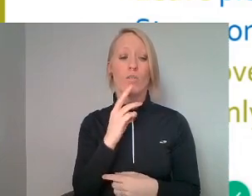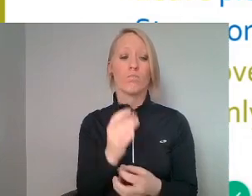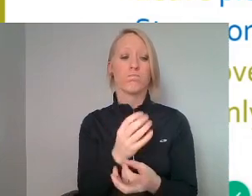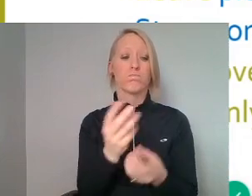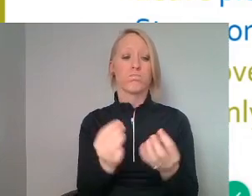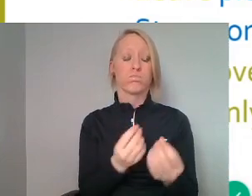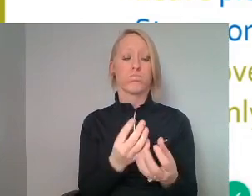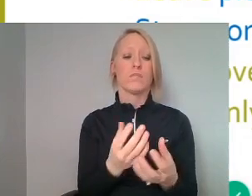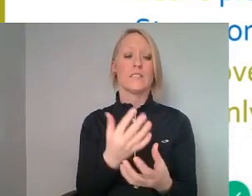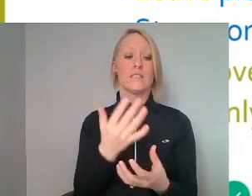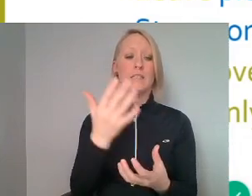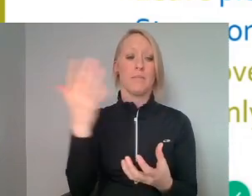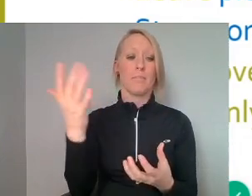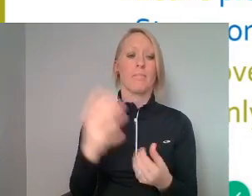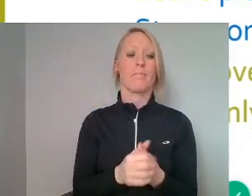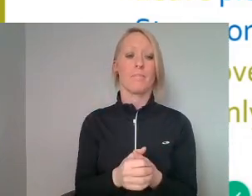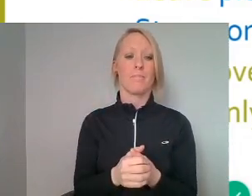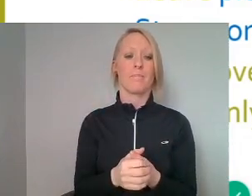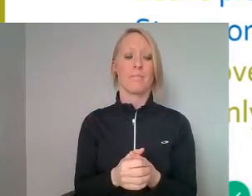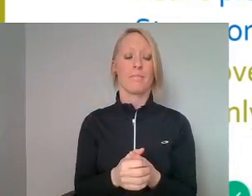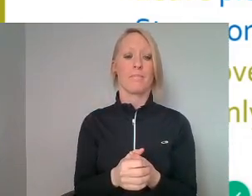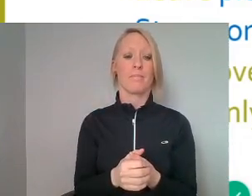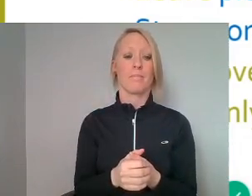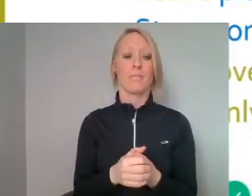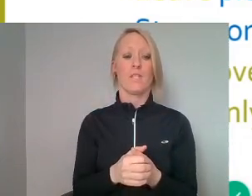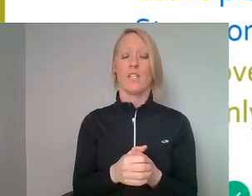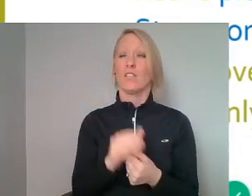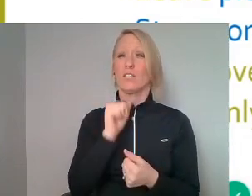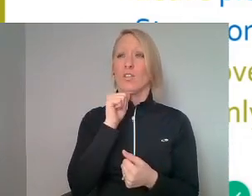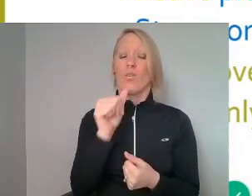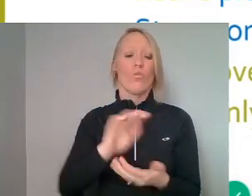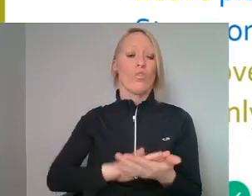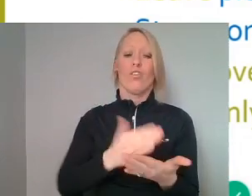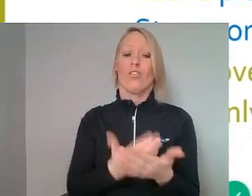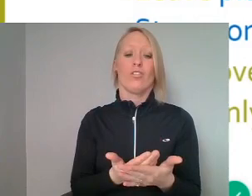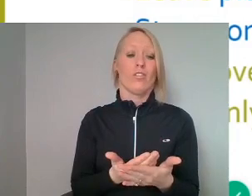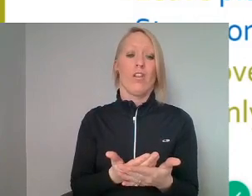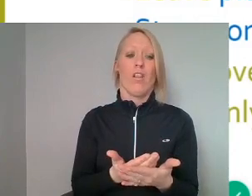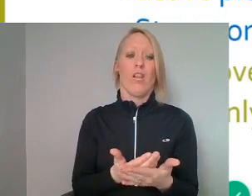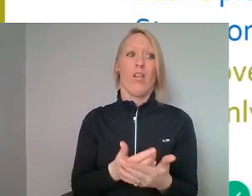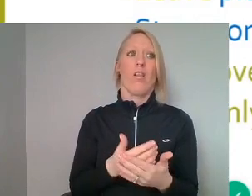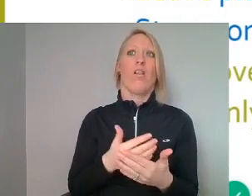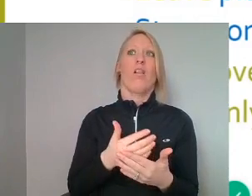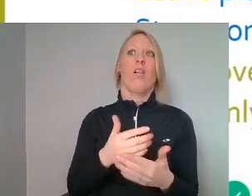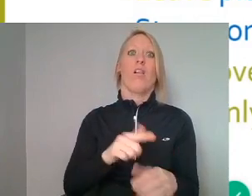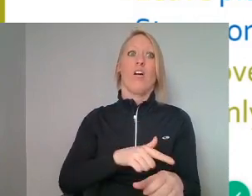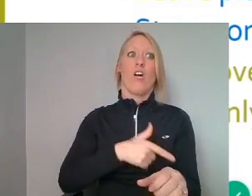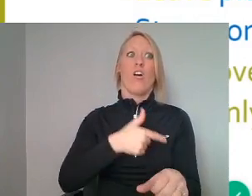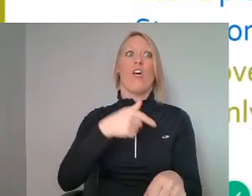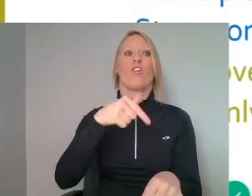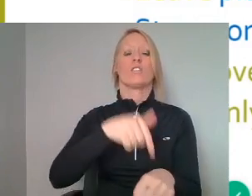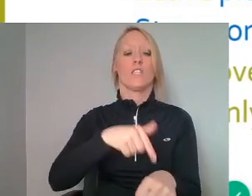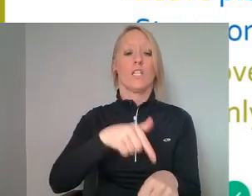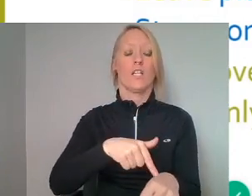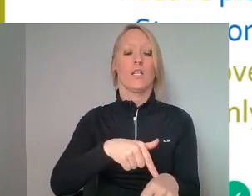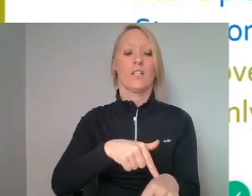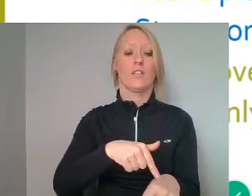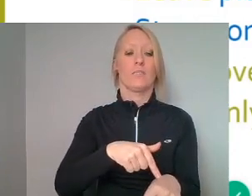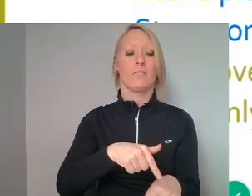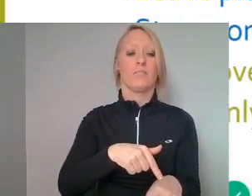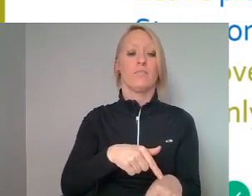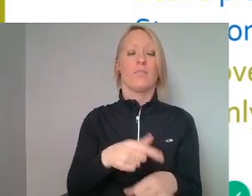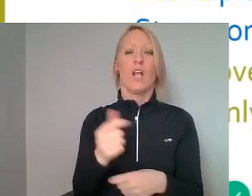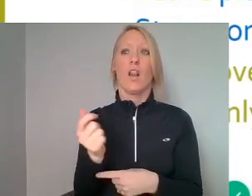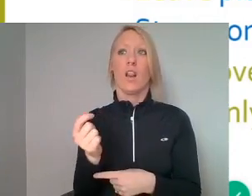what happens is it changes their color or makes it really mushy. And most people don't like really mushy vegetables. They like them to have a little bit of a crunch to